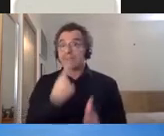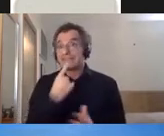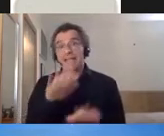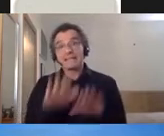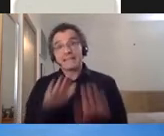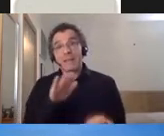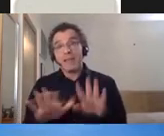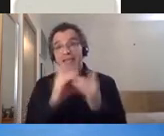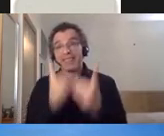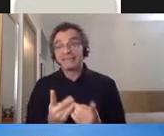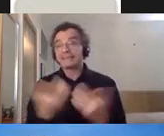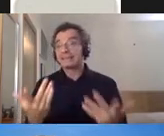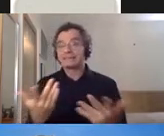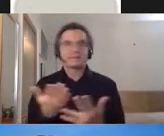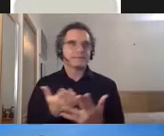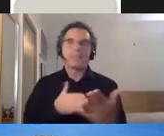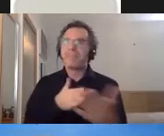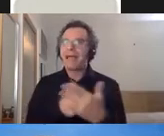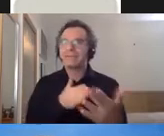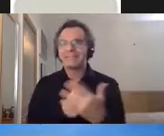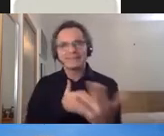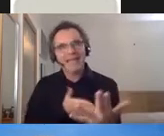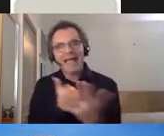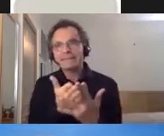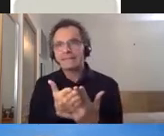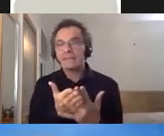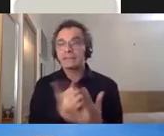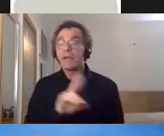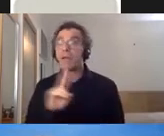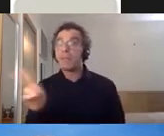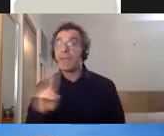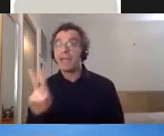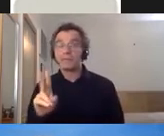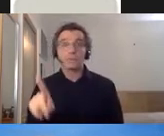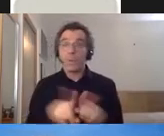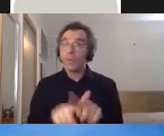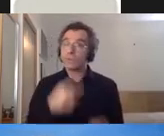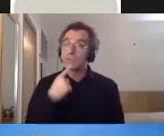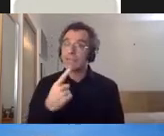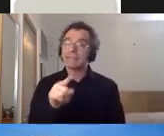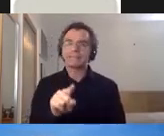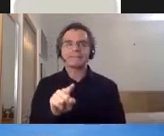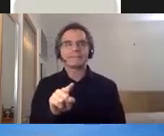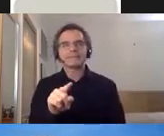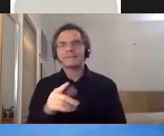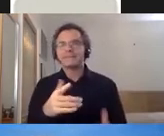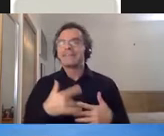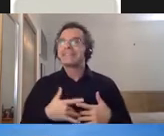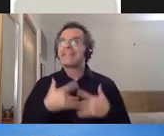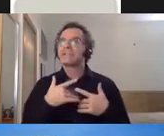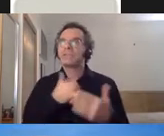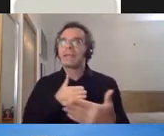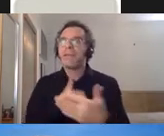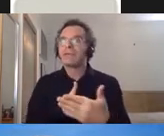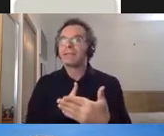physical access barriers to inclusion within their schools. Some parents also additional highlighted additional sensory barriers faced